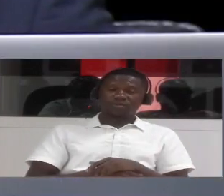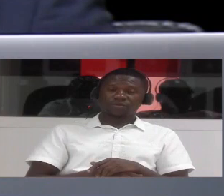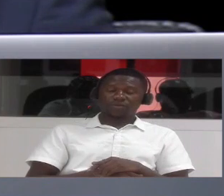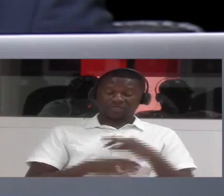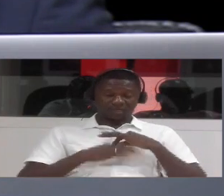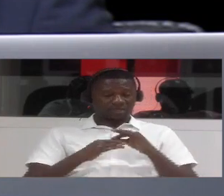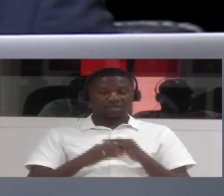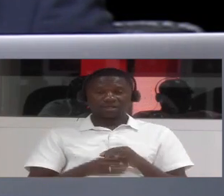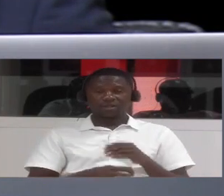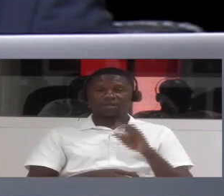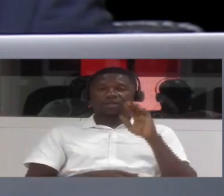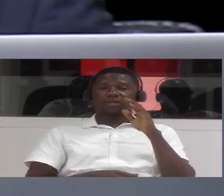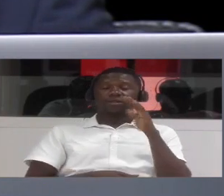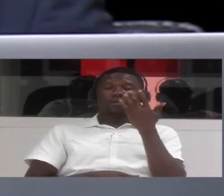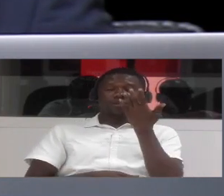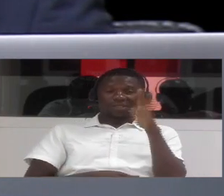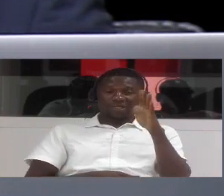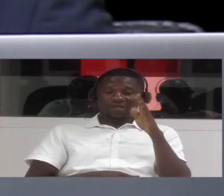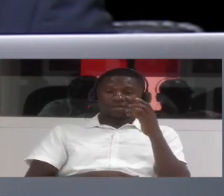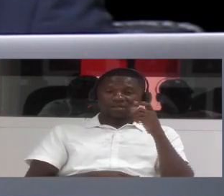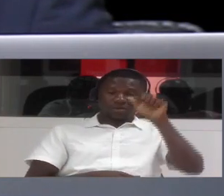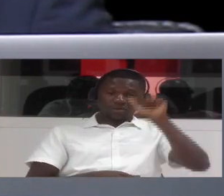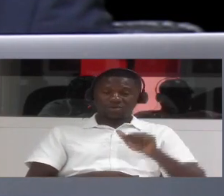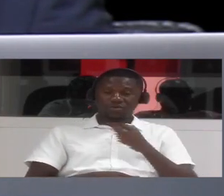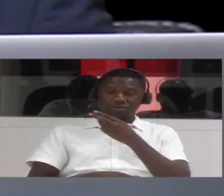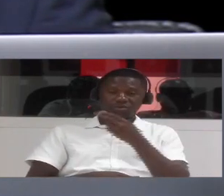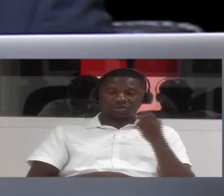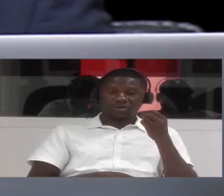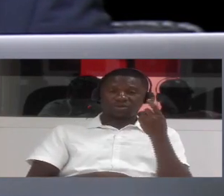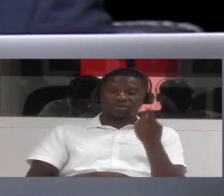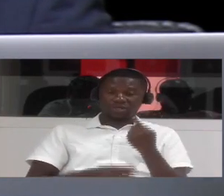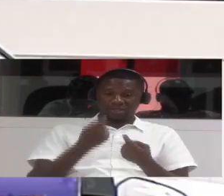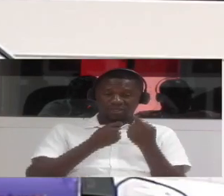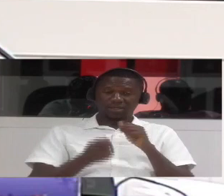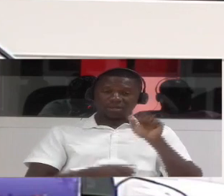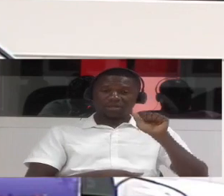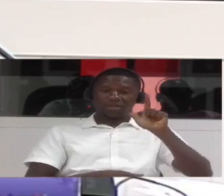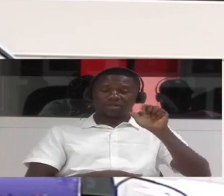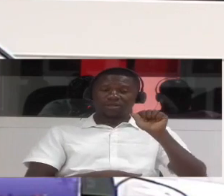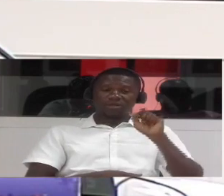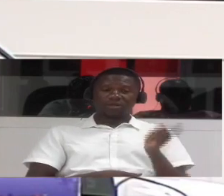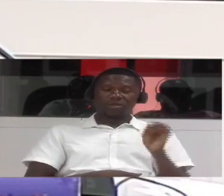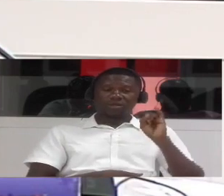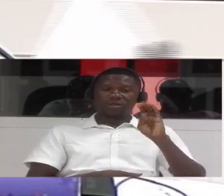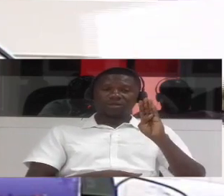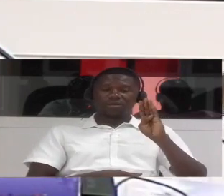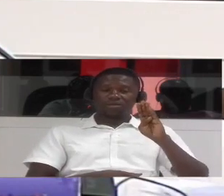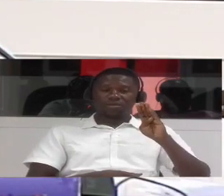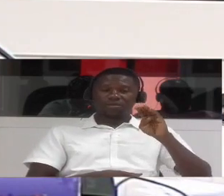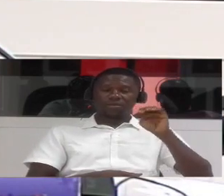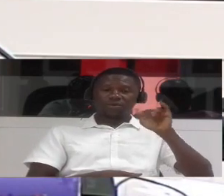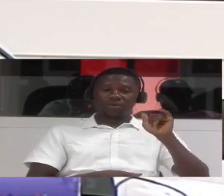August 2001, again Alhaji Mbaye. Yes, he was detained by the NIA,